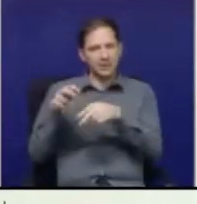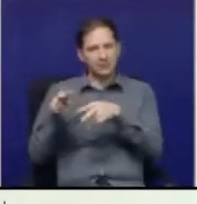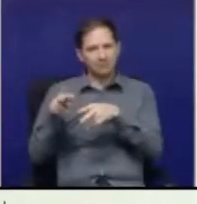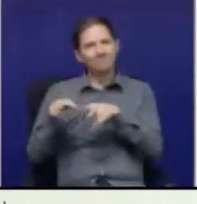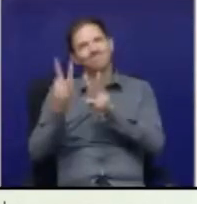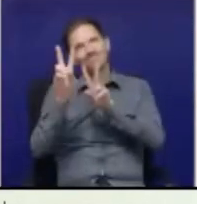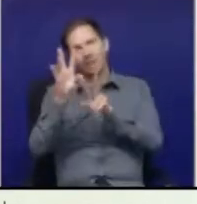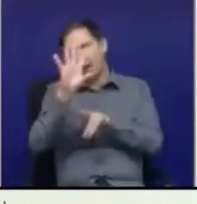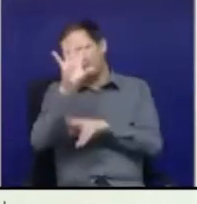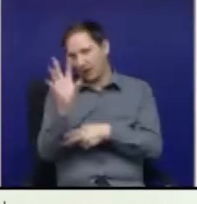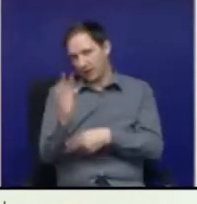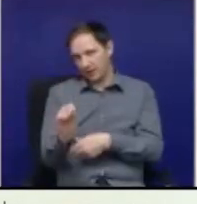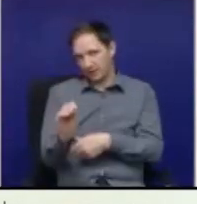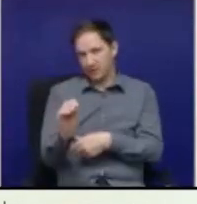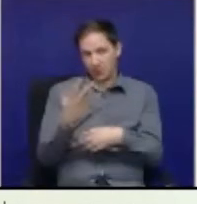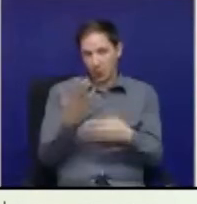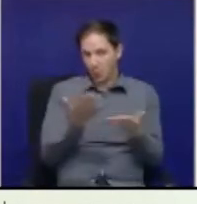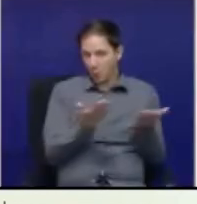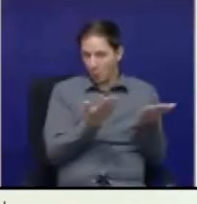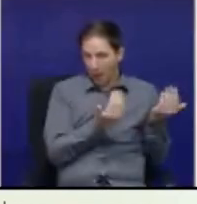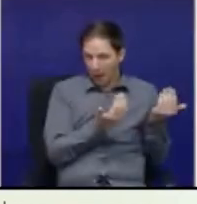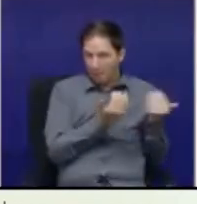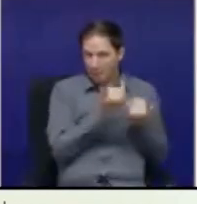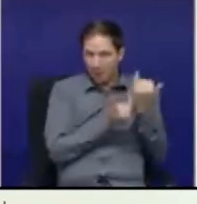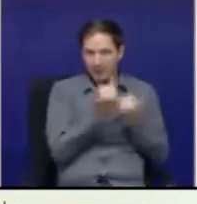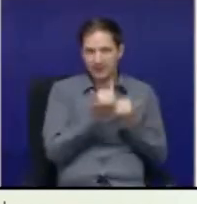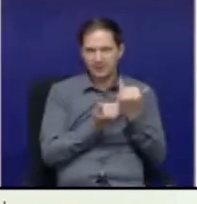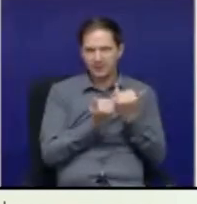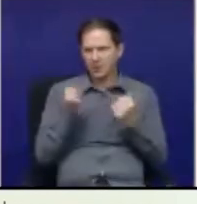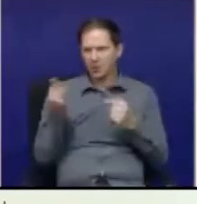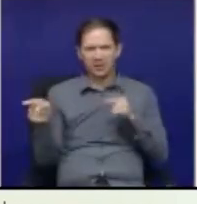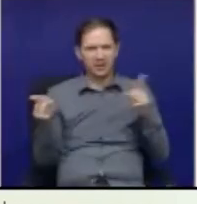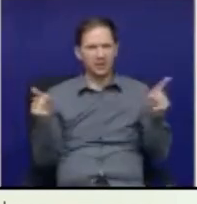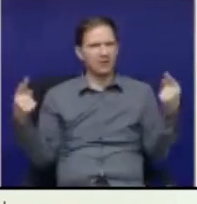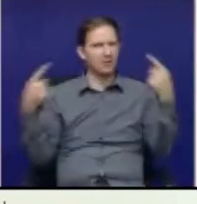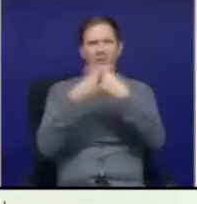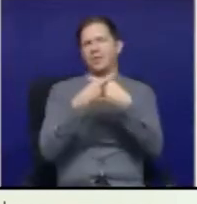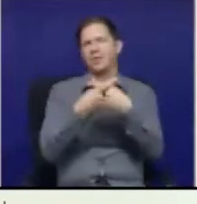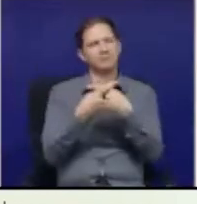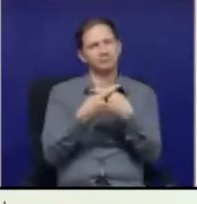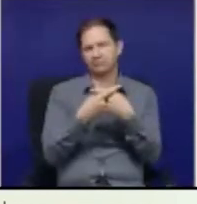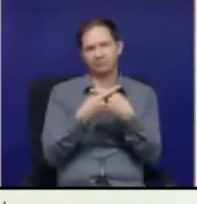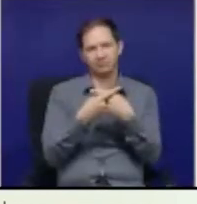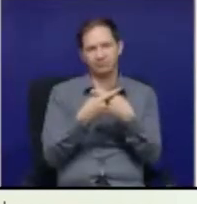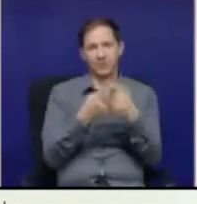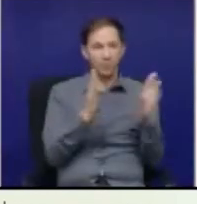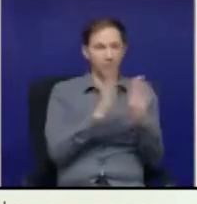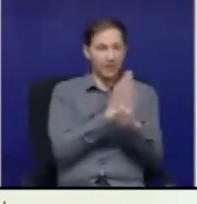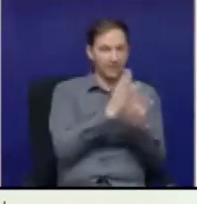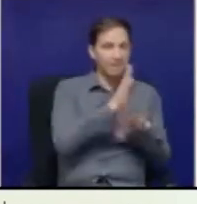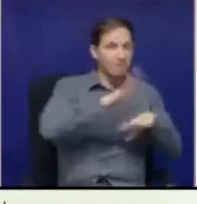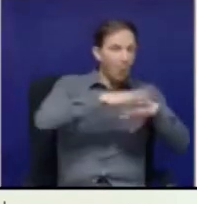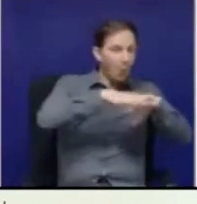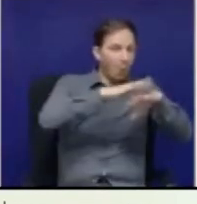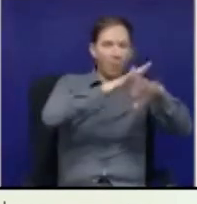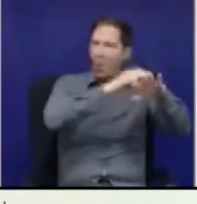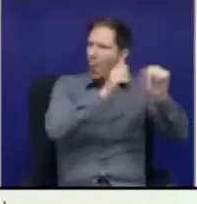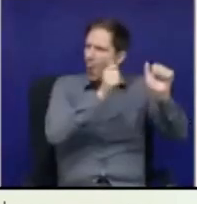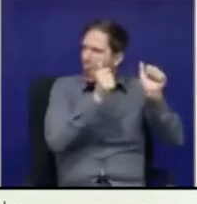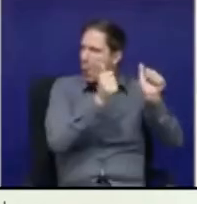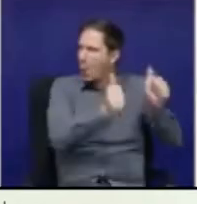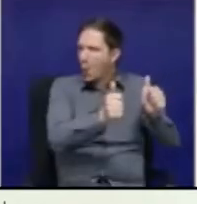we welcome competition. So there is no contradiction between the proliferation of private sector participants in